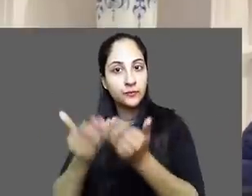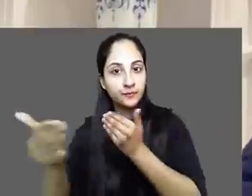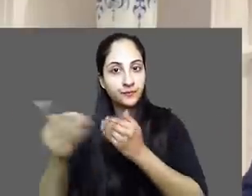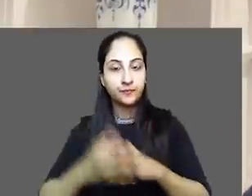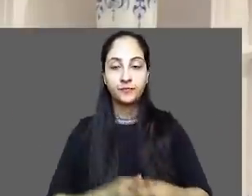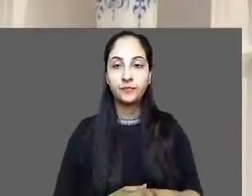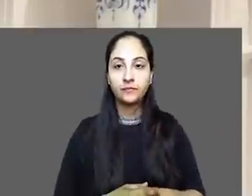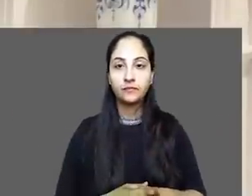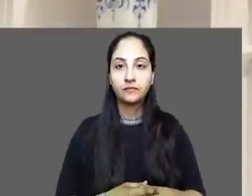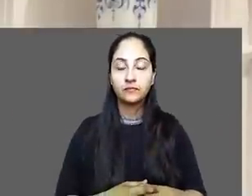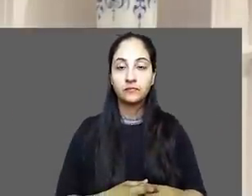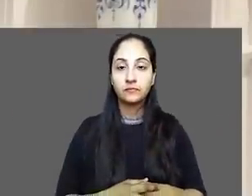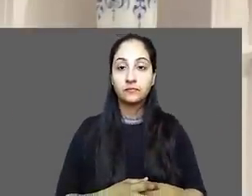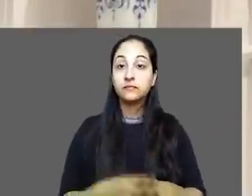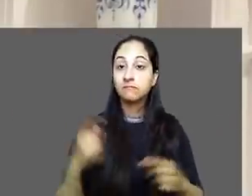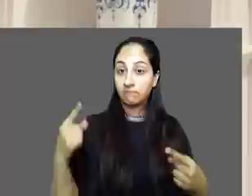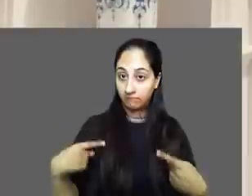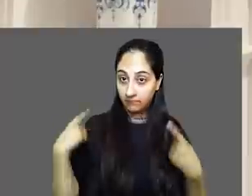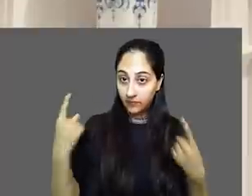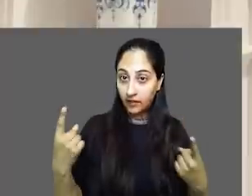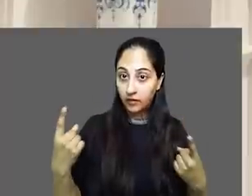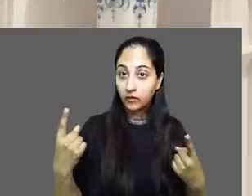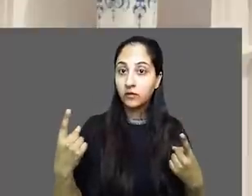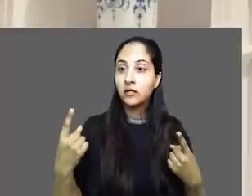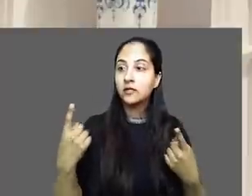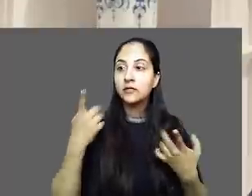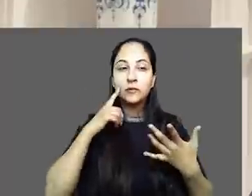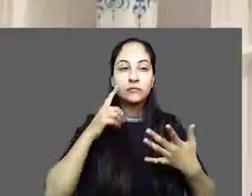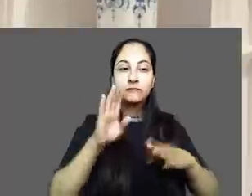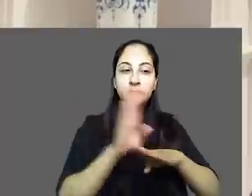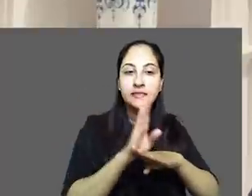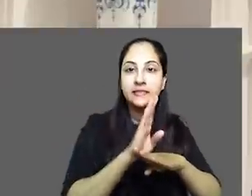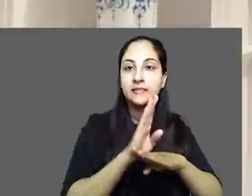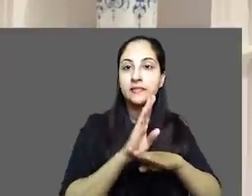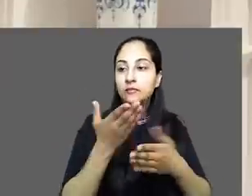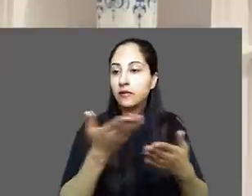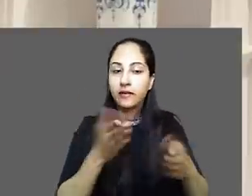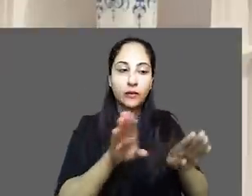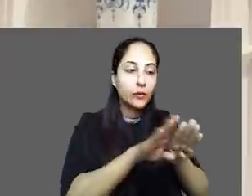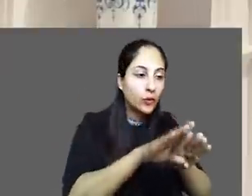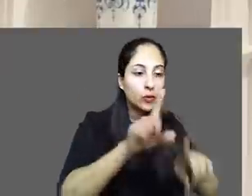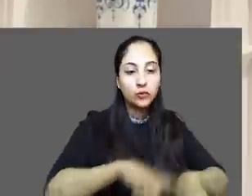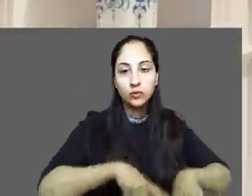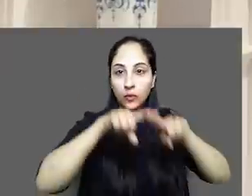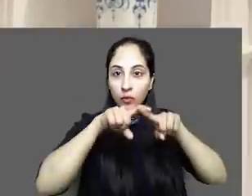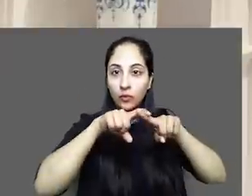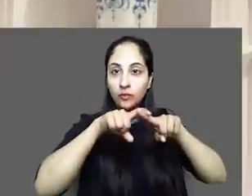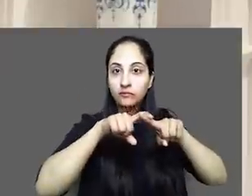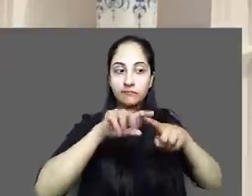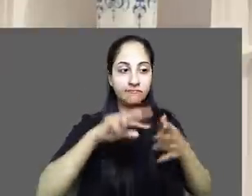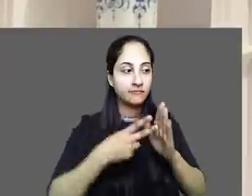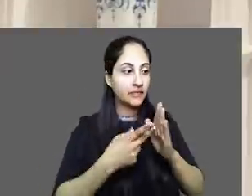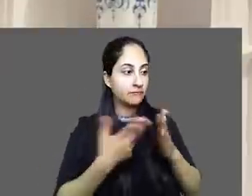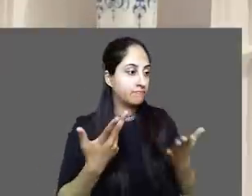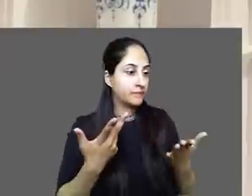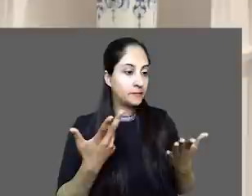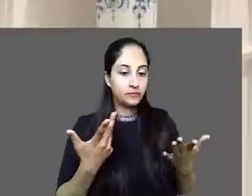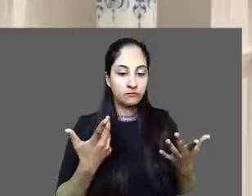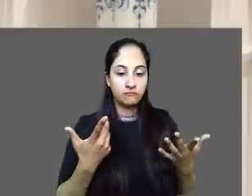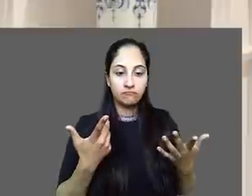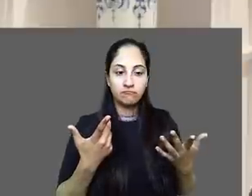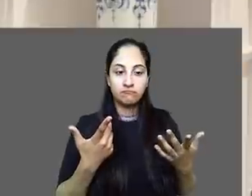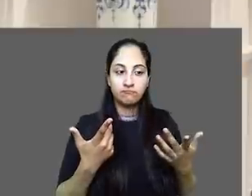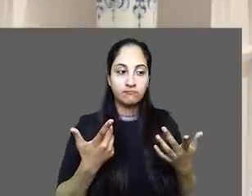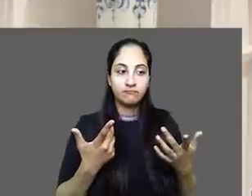of post-secondary programs are available today online. And this is an opportunity for the Jamaat, and the Jamaat has to see it